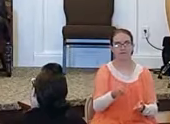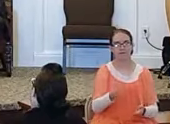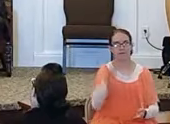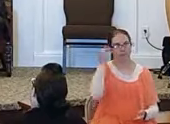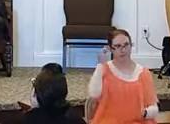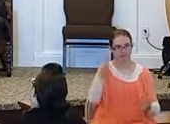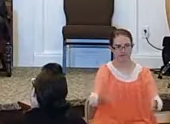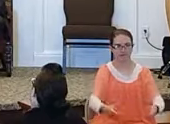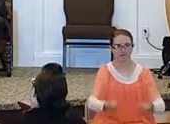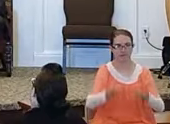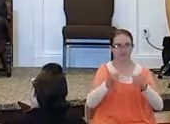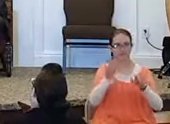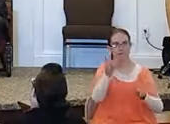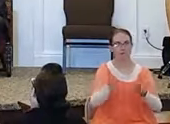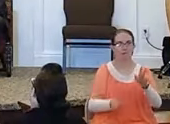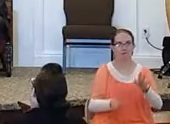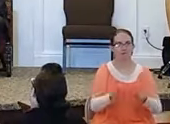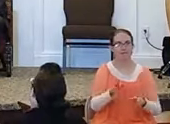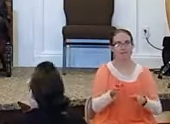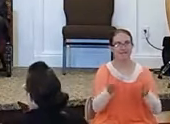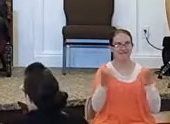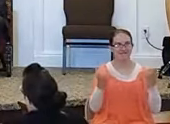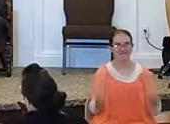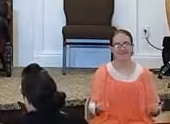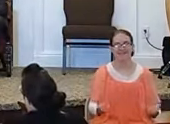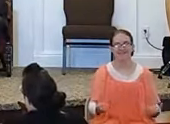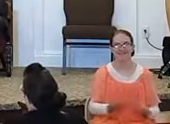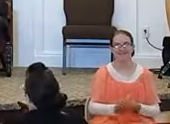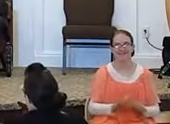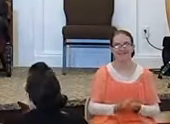you just take up your bed and walk now?